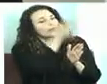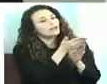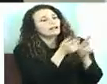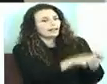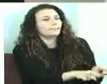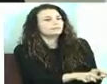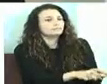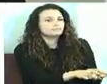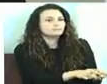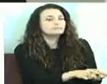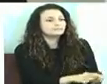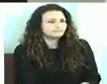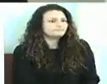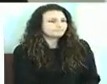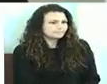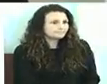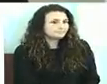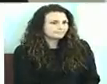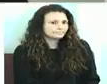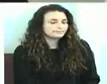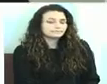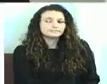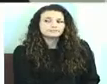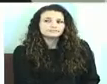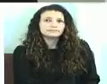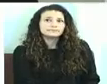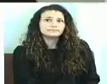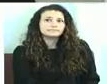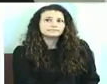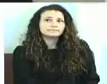of. If you